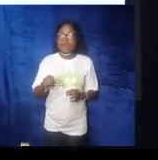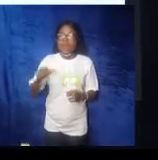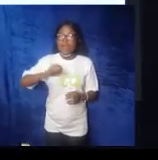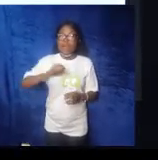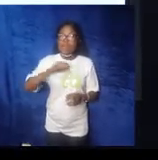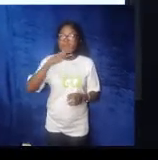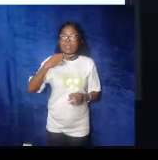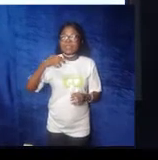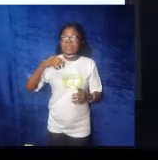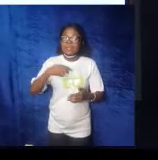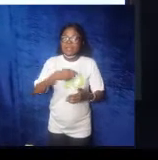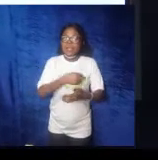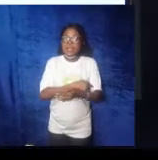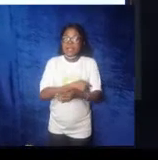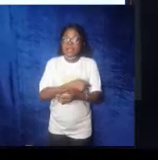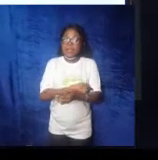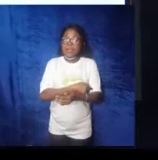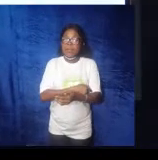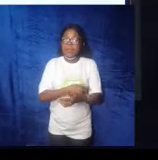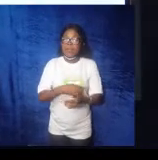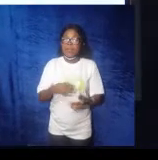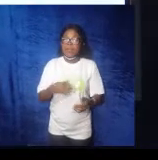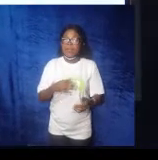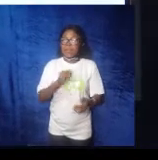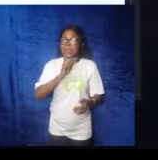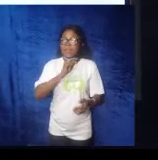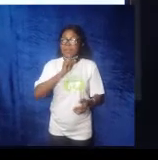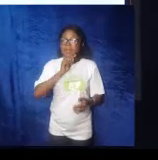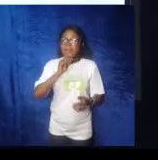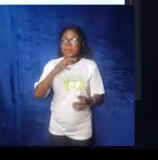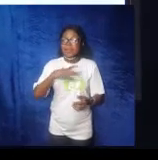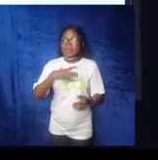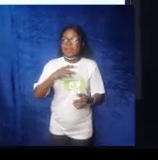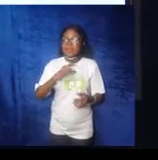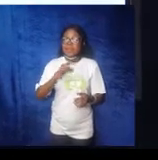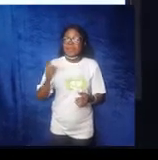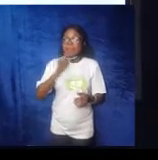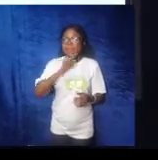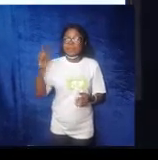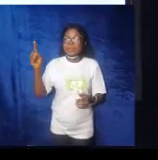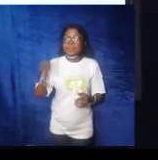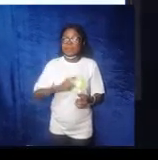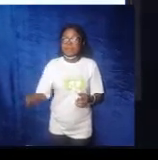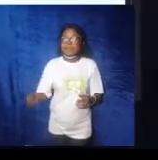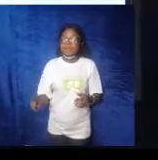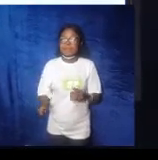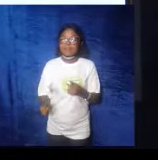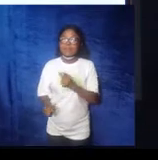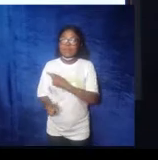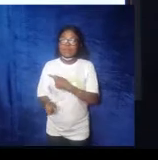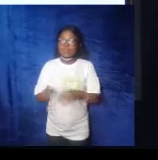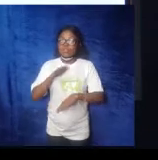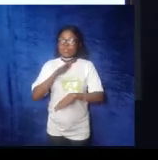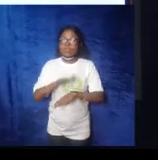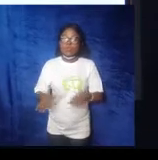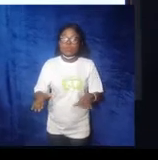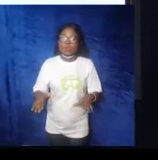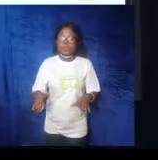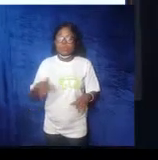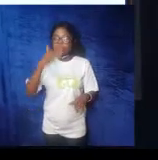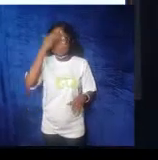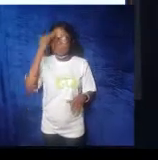And so, if one angle is inside this elbow, the other one will be inside the other elbow, like this.